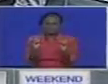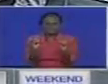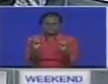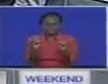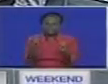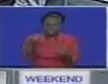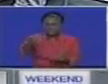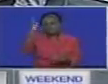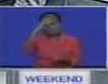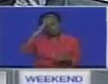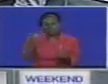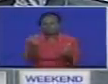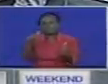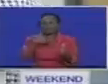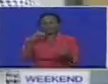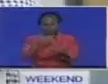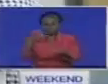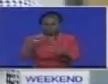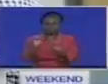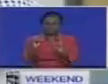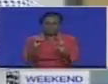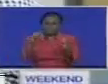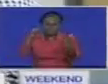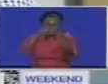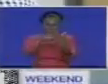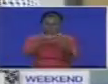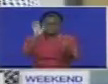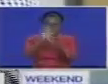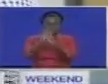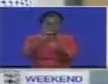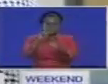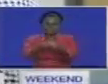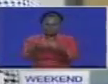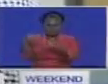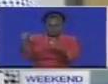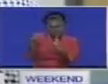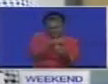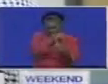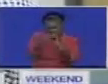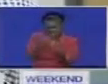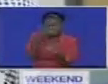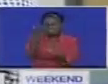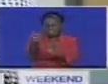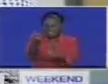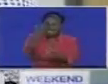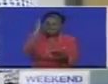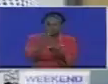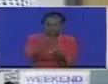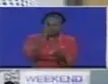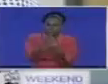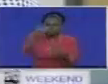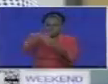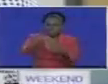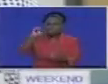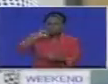it themselves, and I don't want to interrupt. But the point is, for a long time, the kind of violence you're seeing there, really, within a